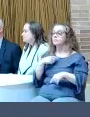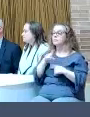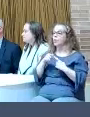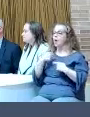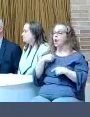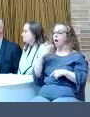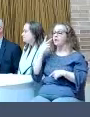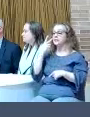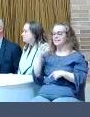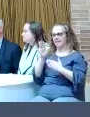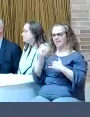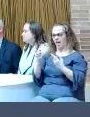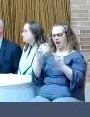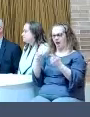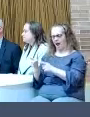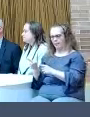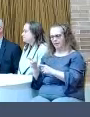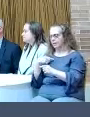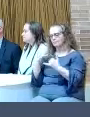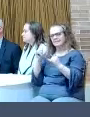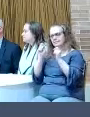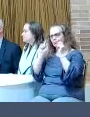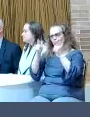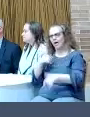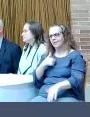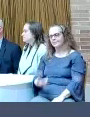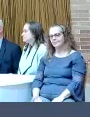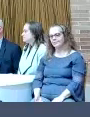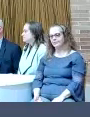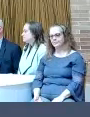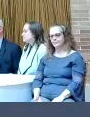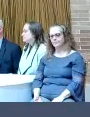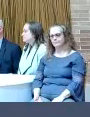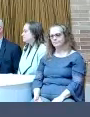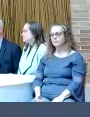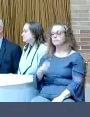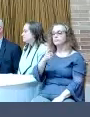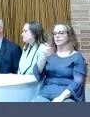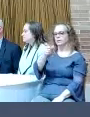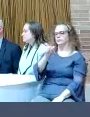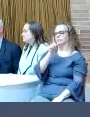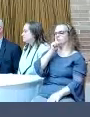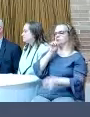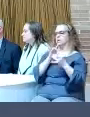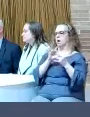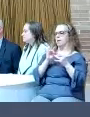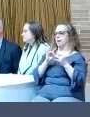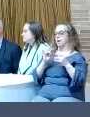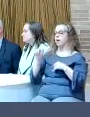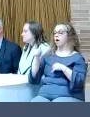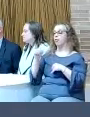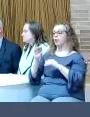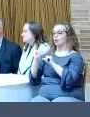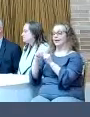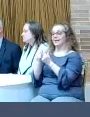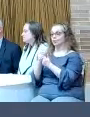I I see and hear things like that I'm still like very surprised etri declined to comment calwell Banker stated